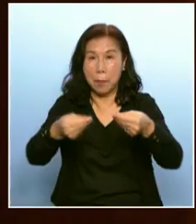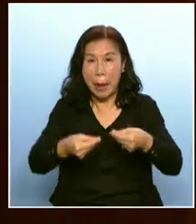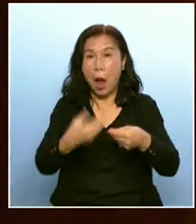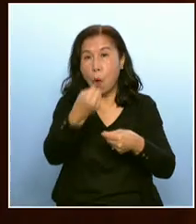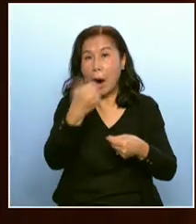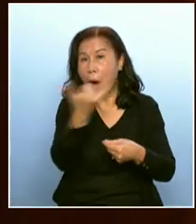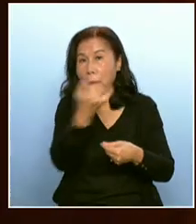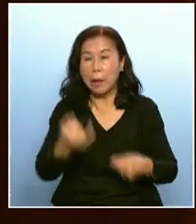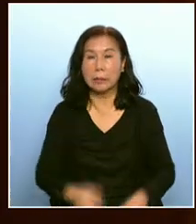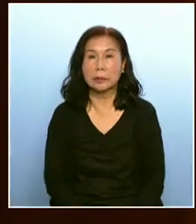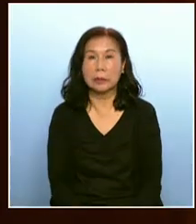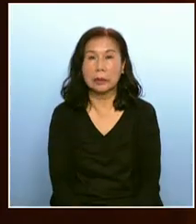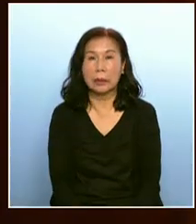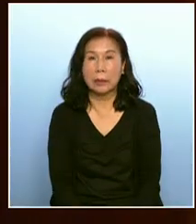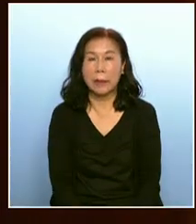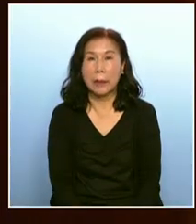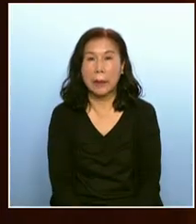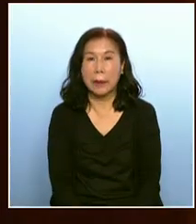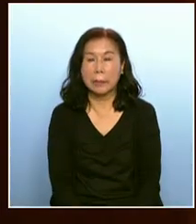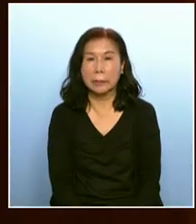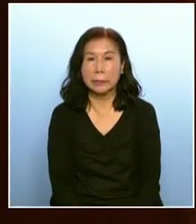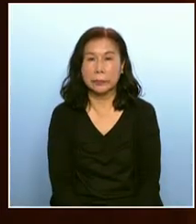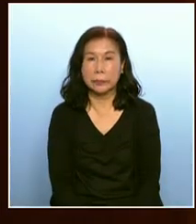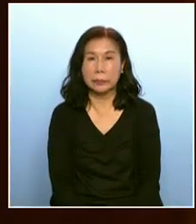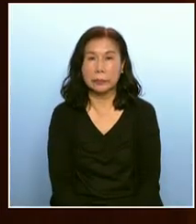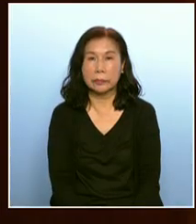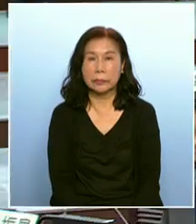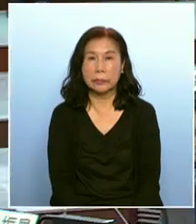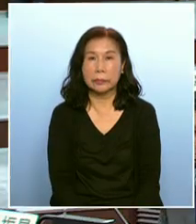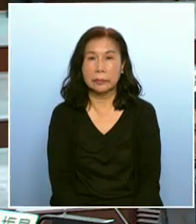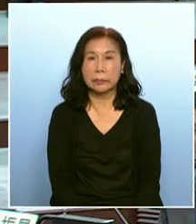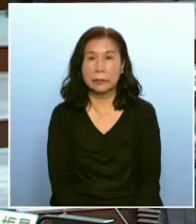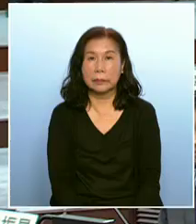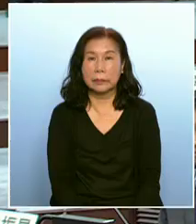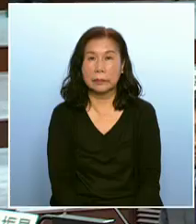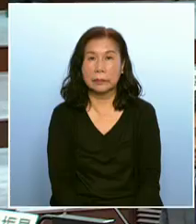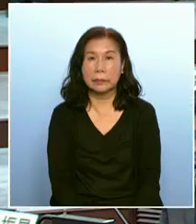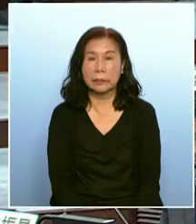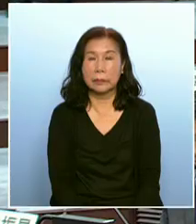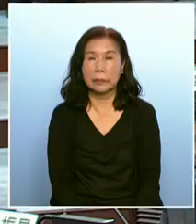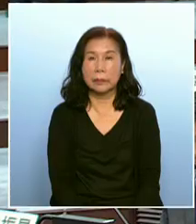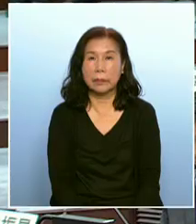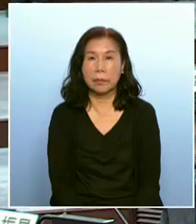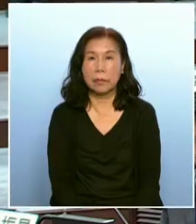here, but the cameras will have to be removed. I'm waiting for the instruction from my staff.